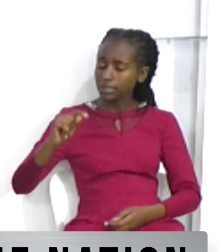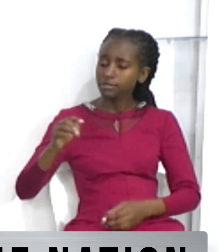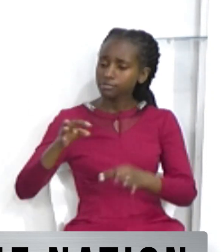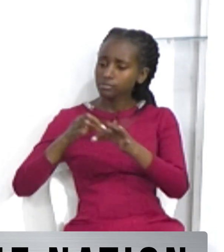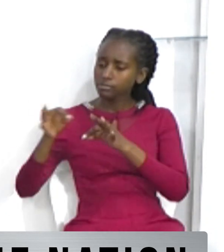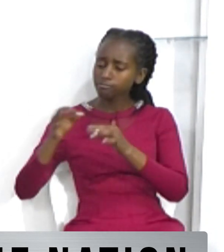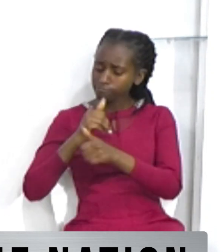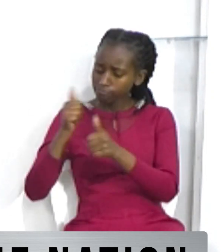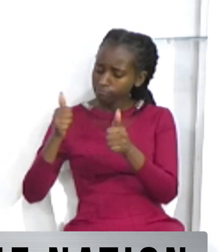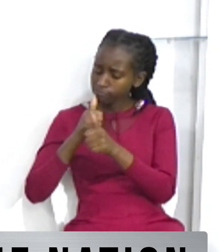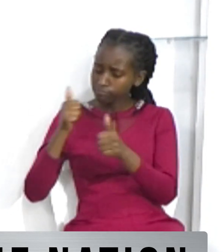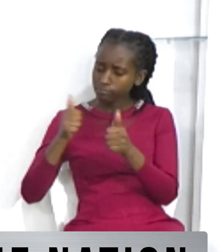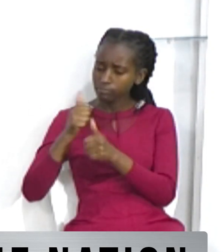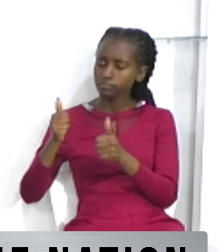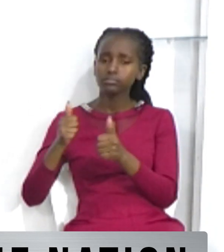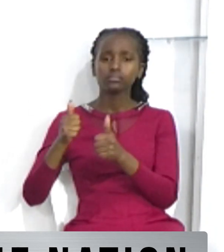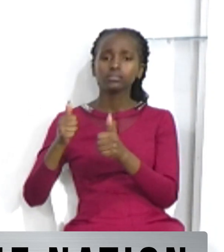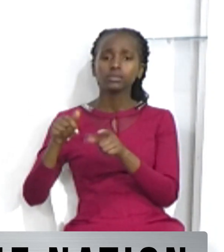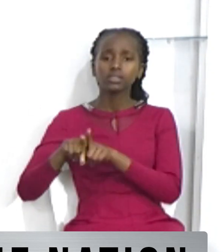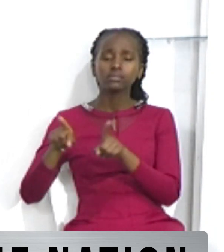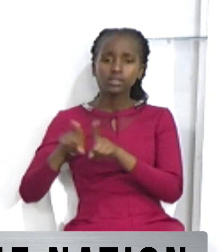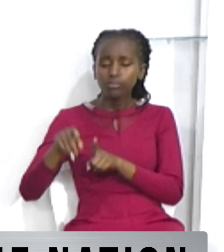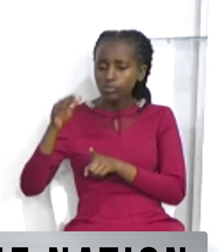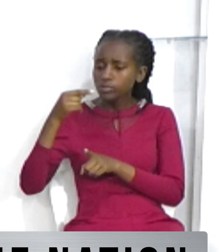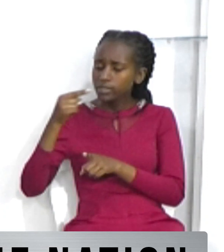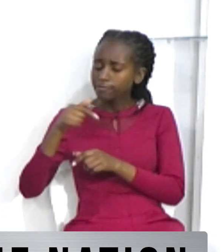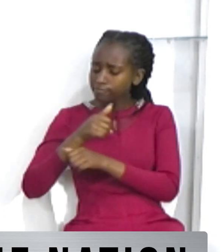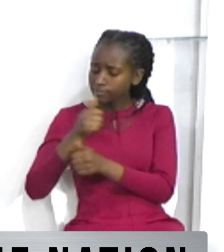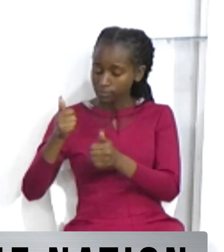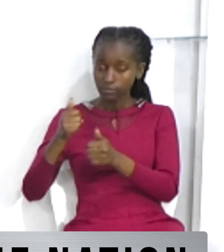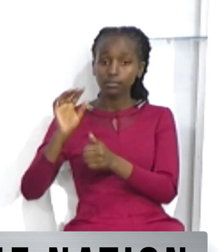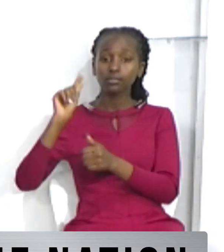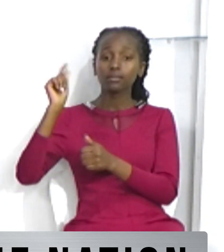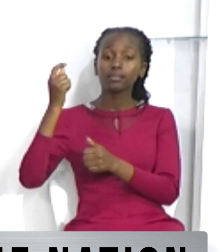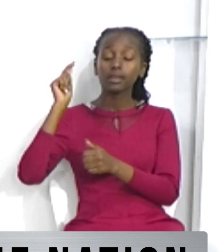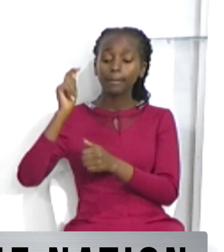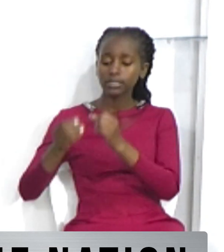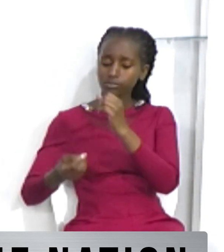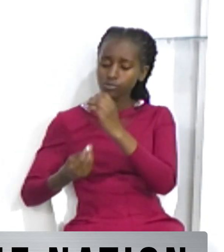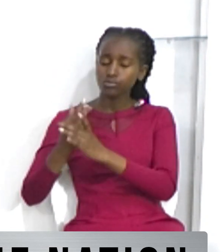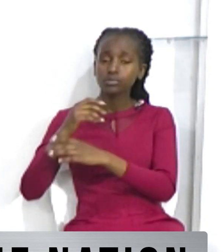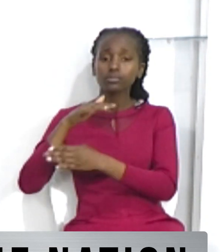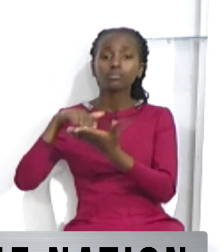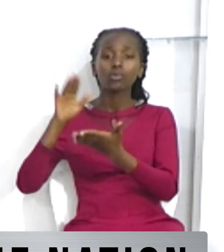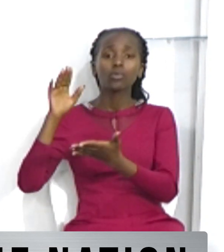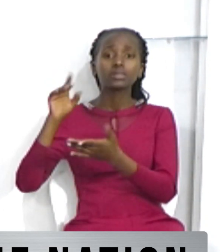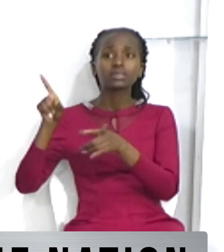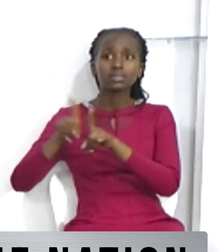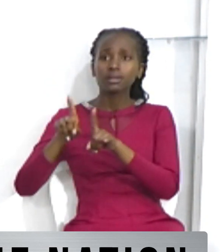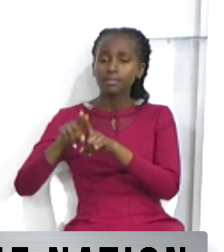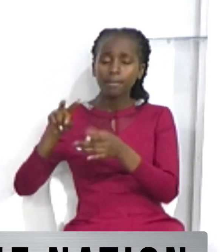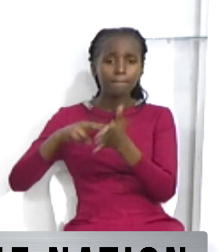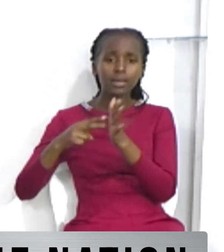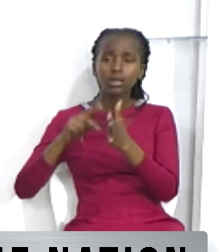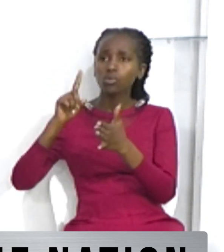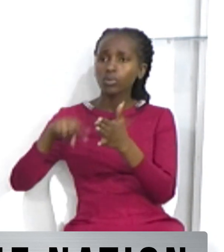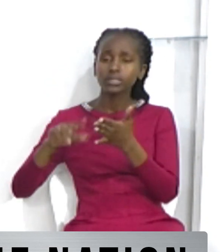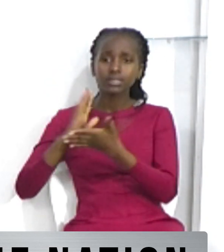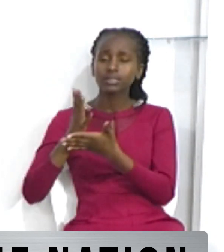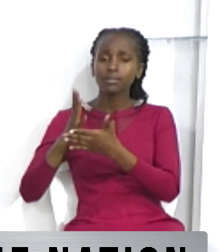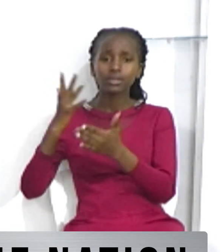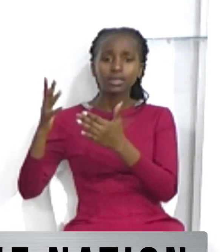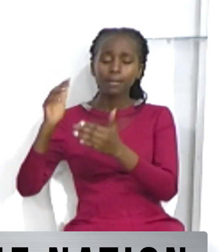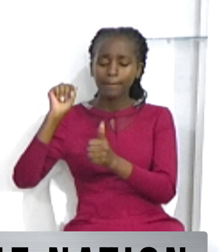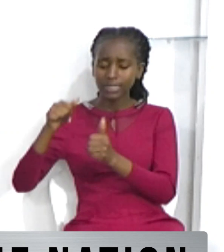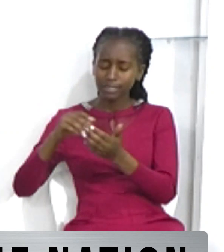that term, Kenya must produce, it means some things we need to relearn. Because when we had Jomo